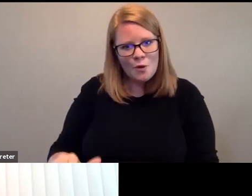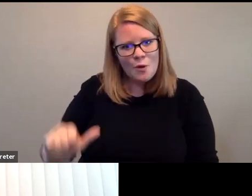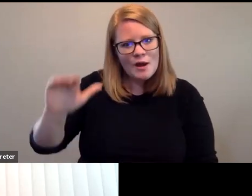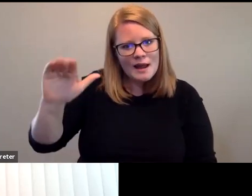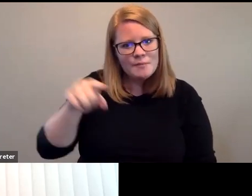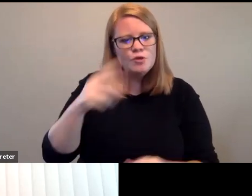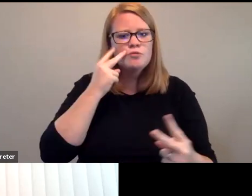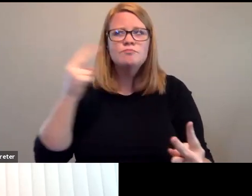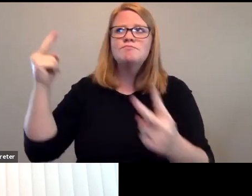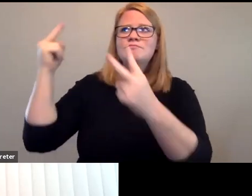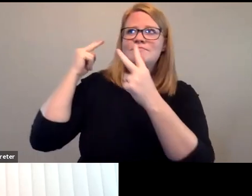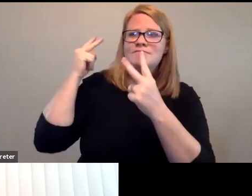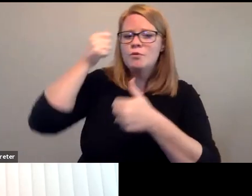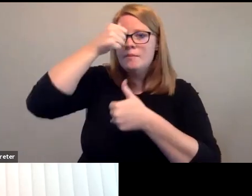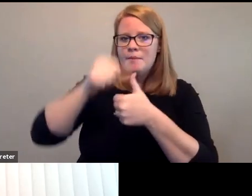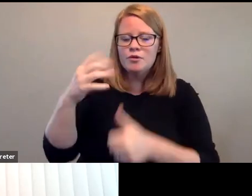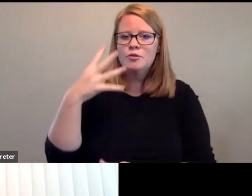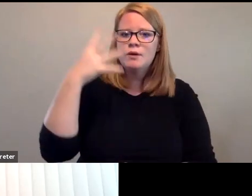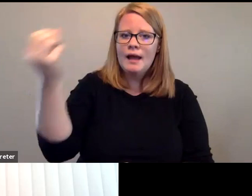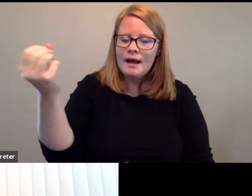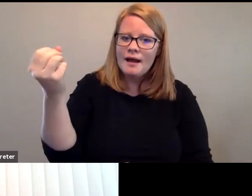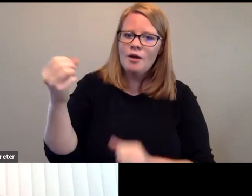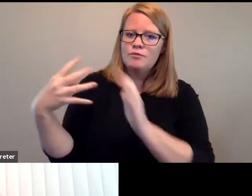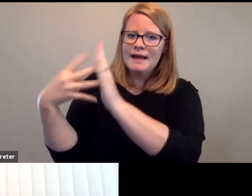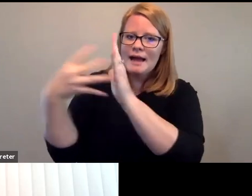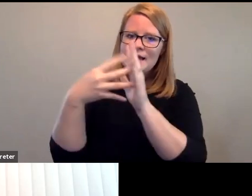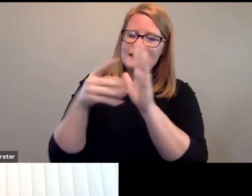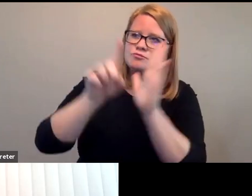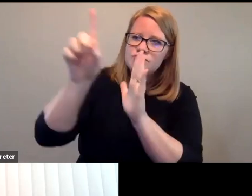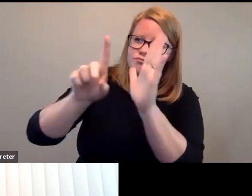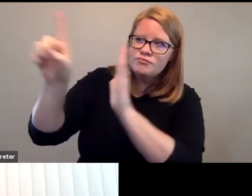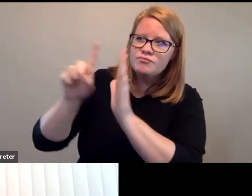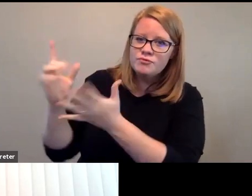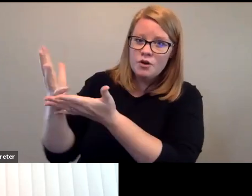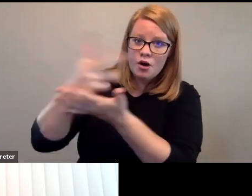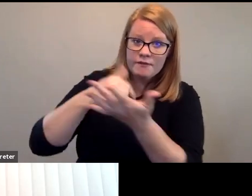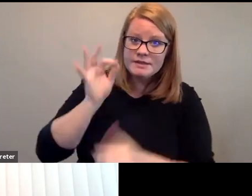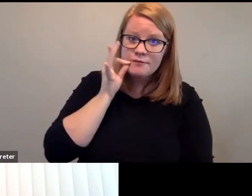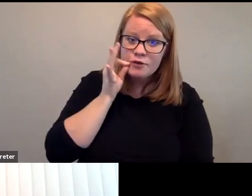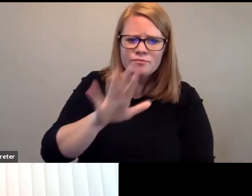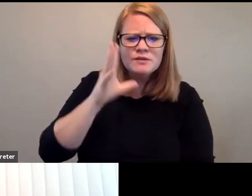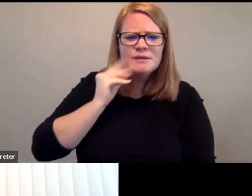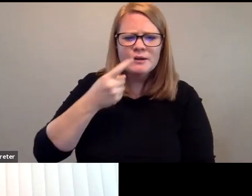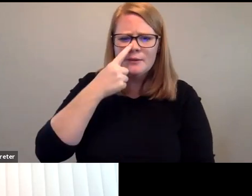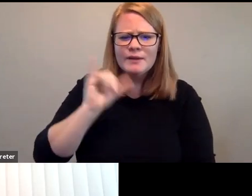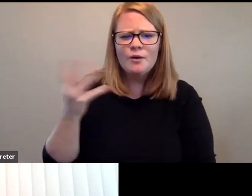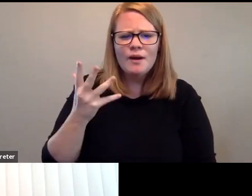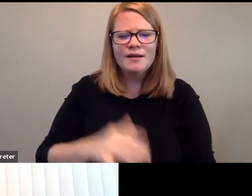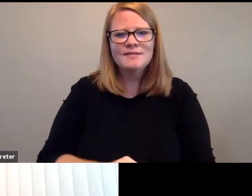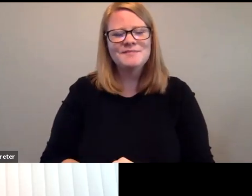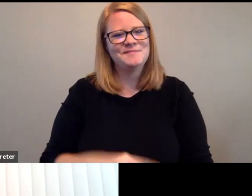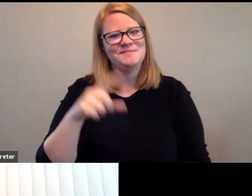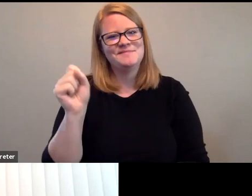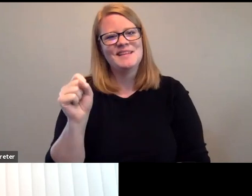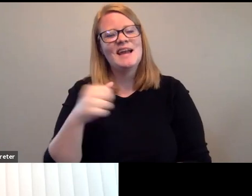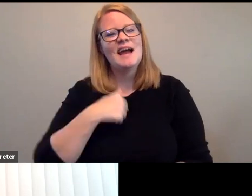harvest and growing up. Oh, yeah. Well, I started going out there. I remember first time was